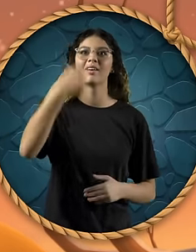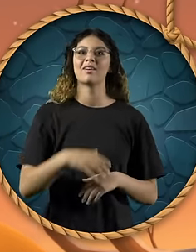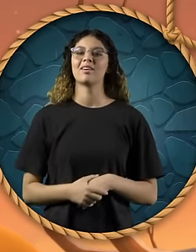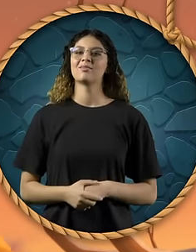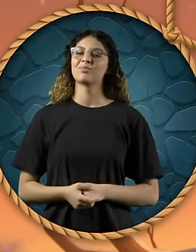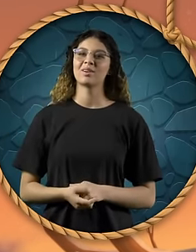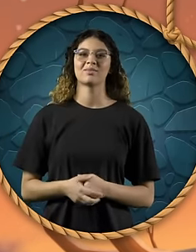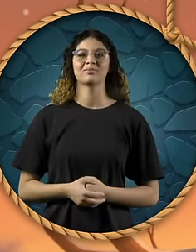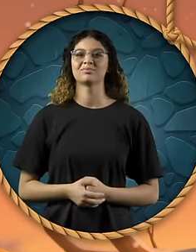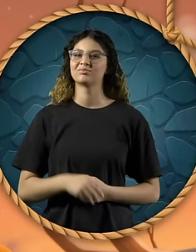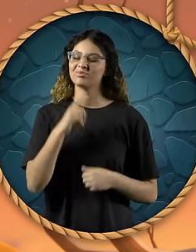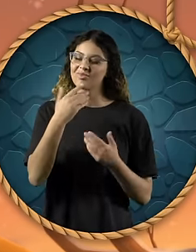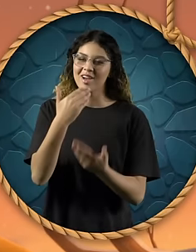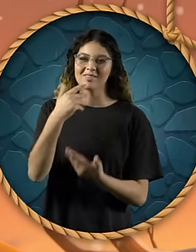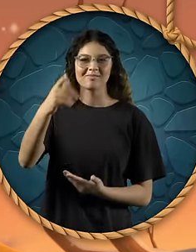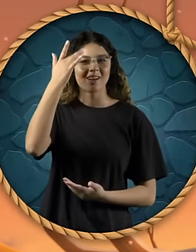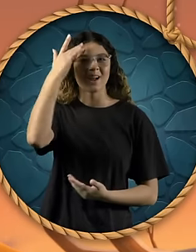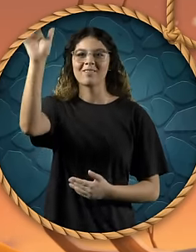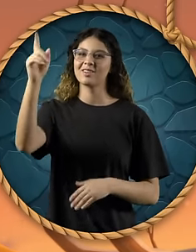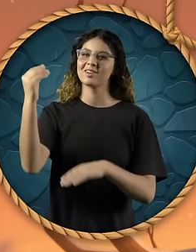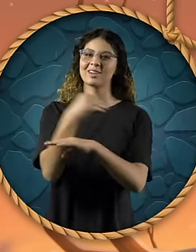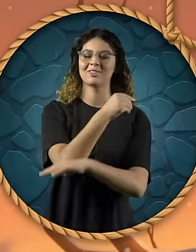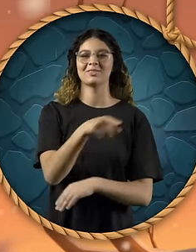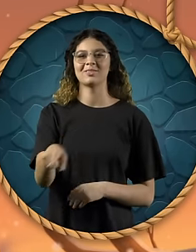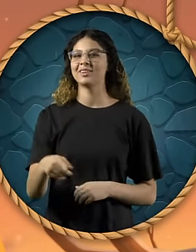our parasaurs. Thanks to our little dino hero here.